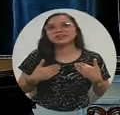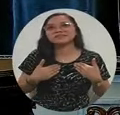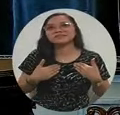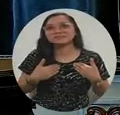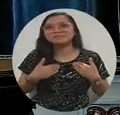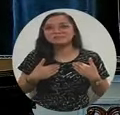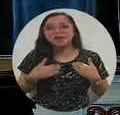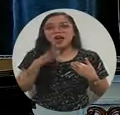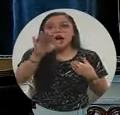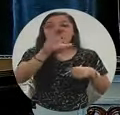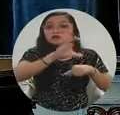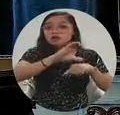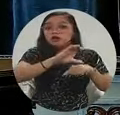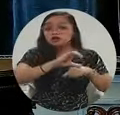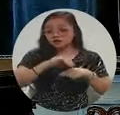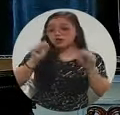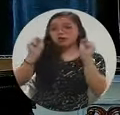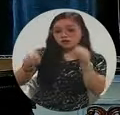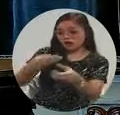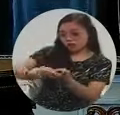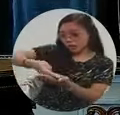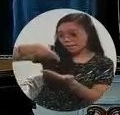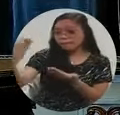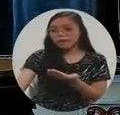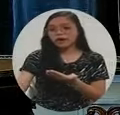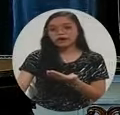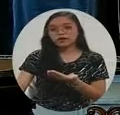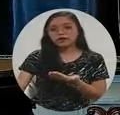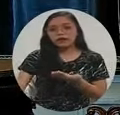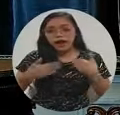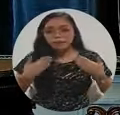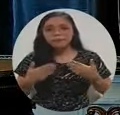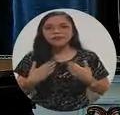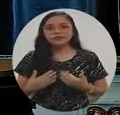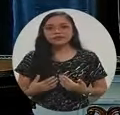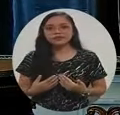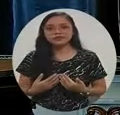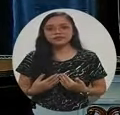Whatever the church can afford, you ought to appreciate that.